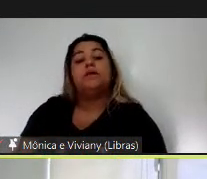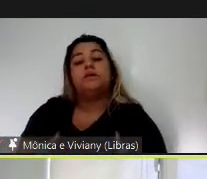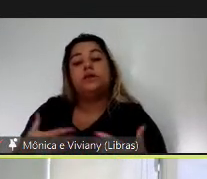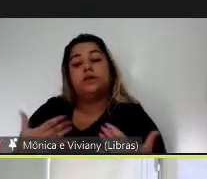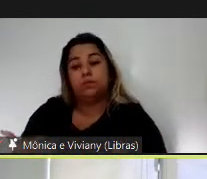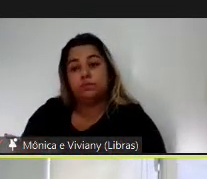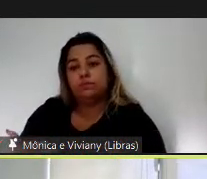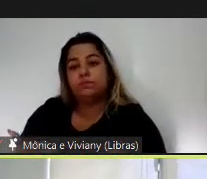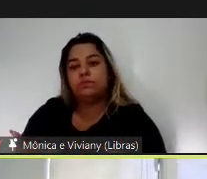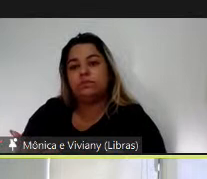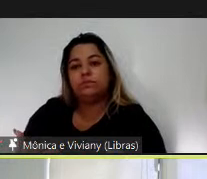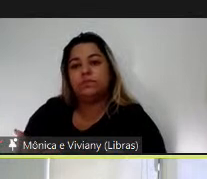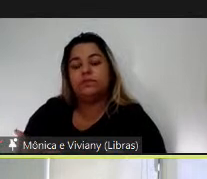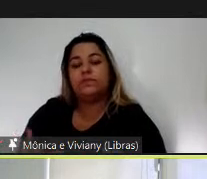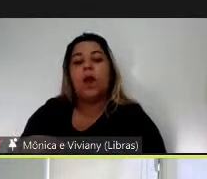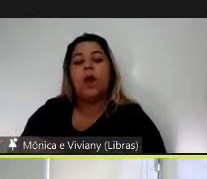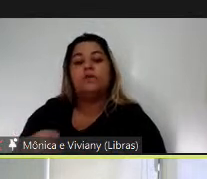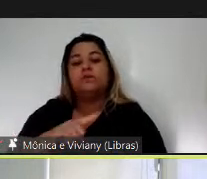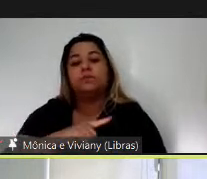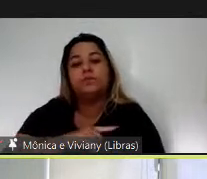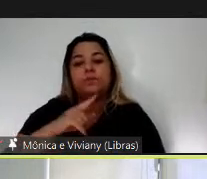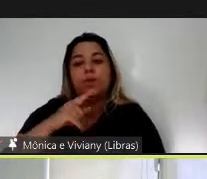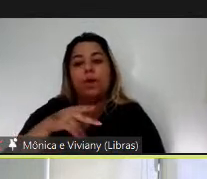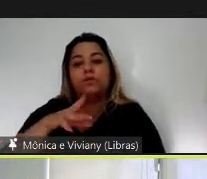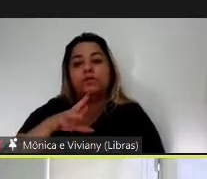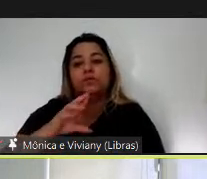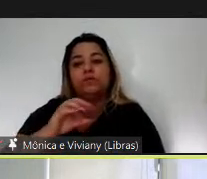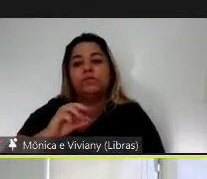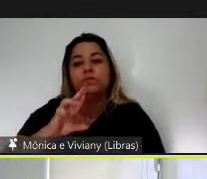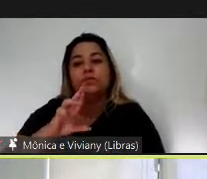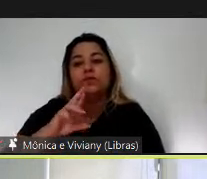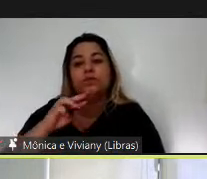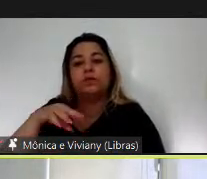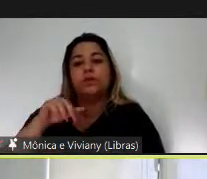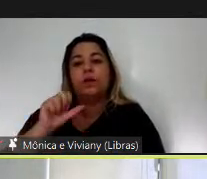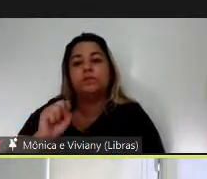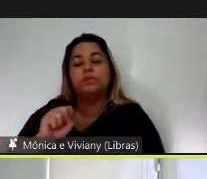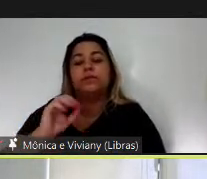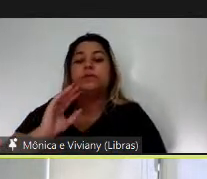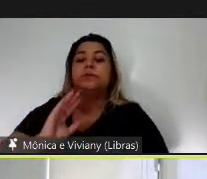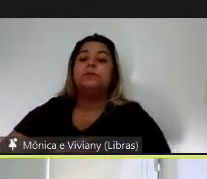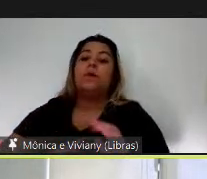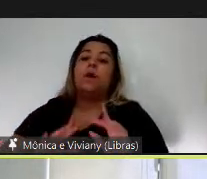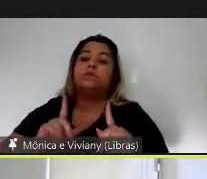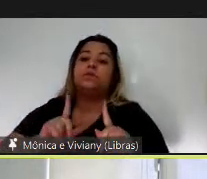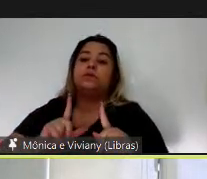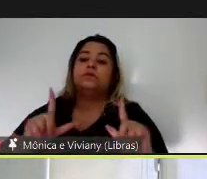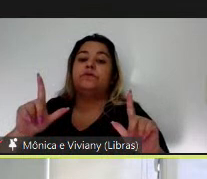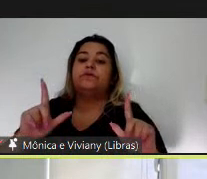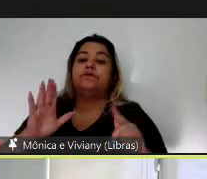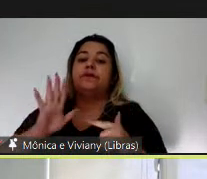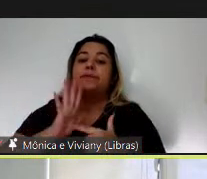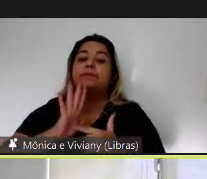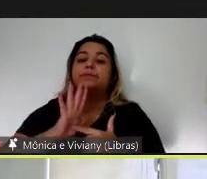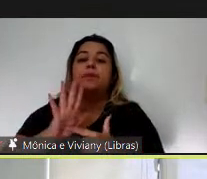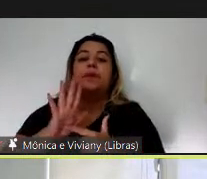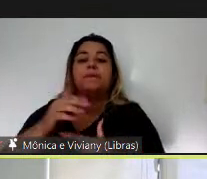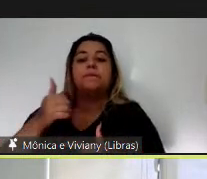Well, in relation to our programs and actions, I brought here these